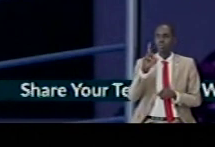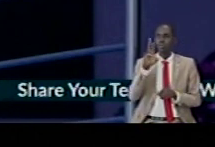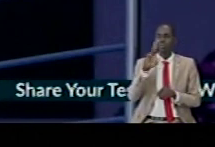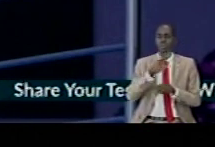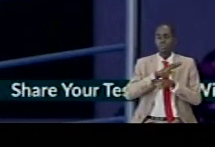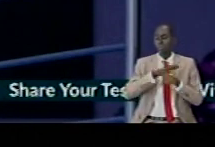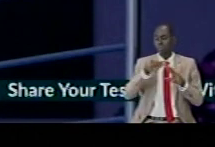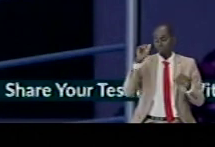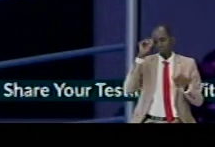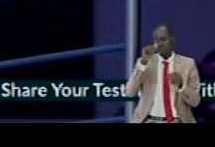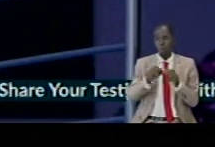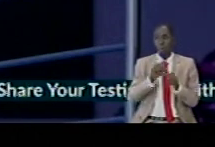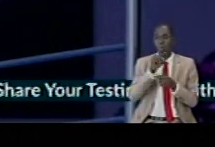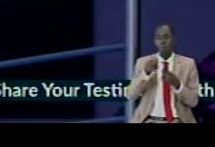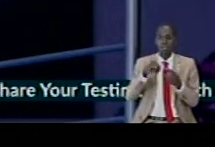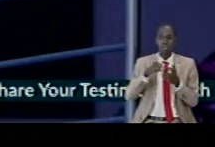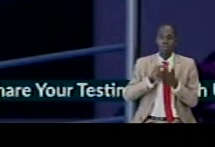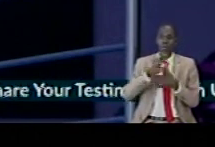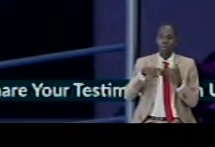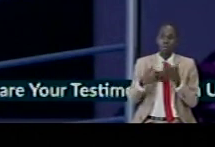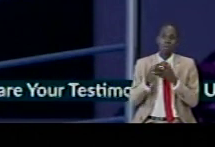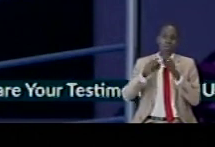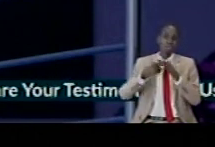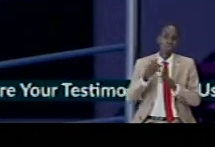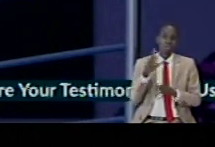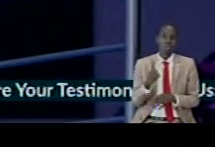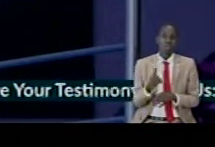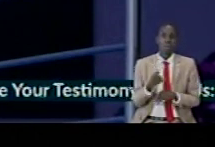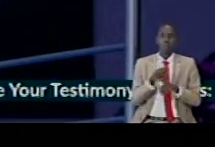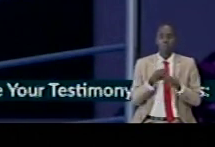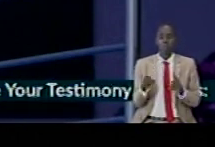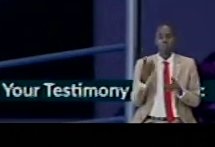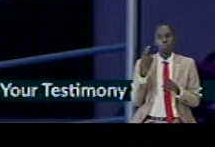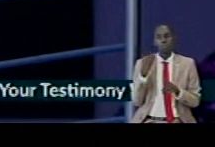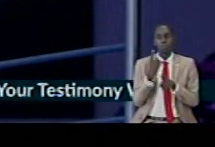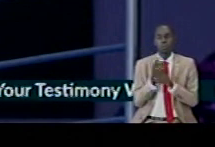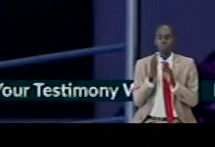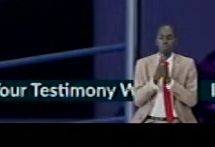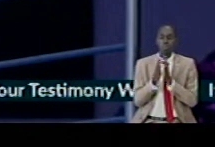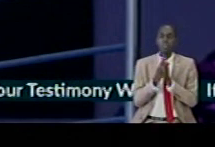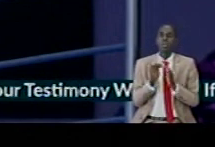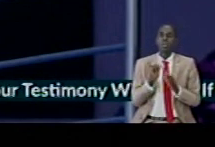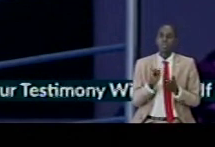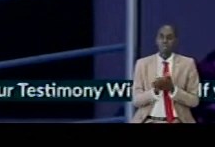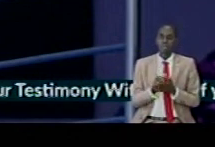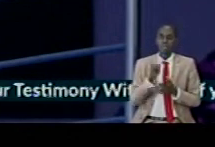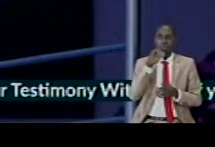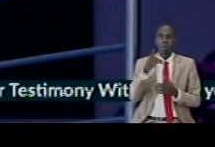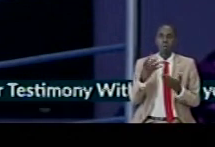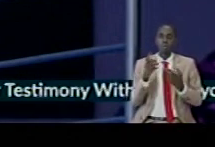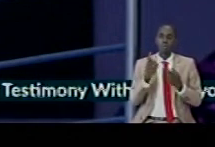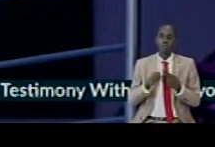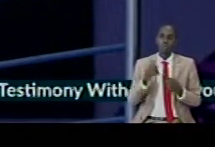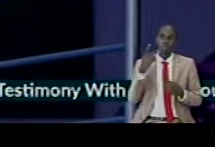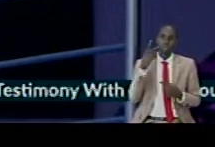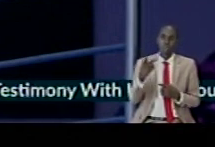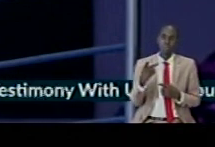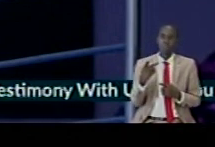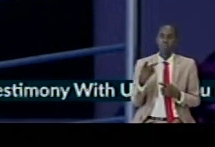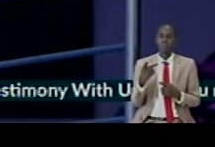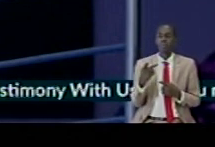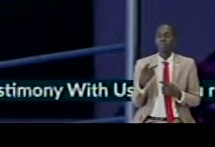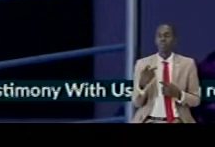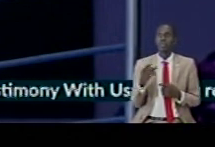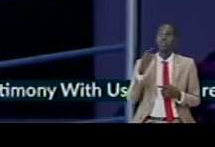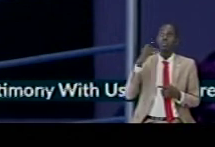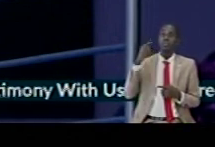remember. So I was praying that God, I want to see GS on my dream because he has been healing people on